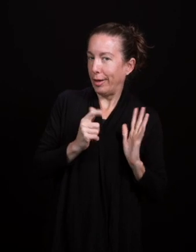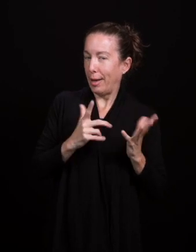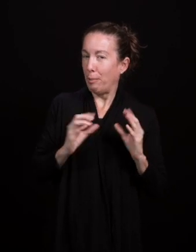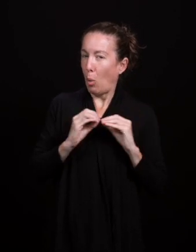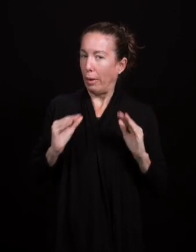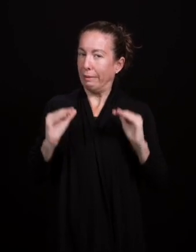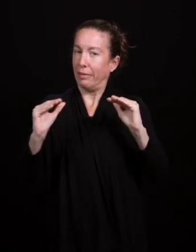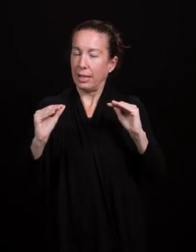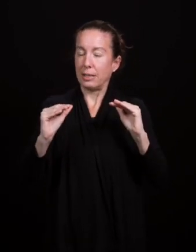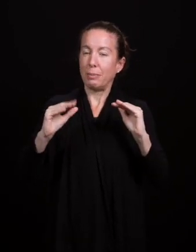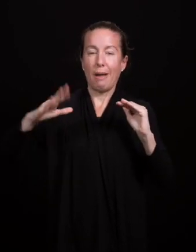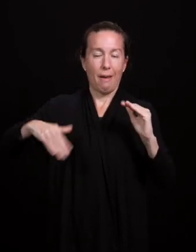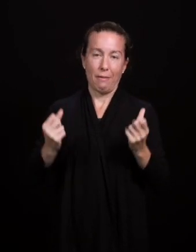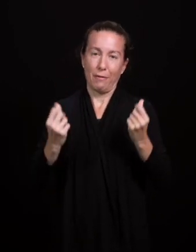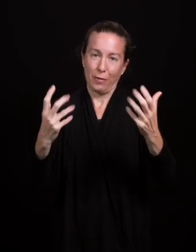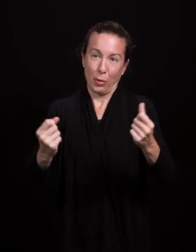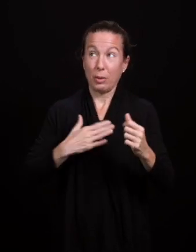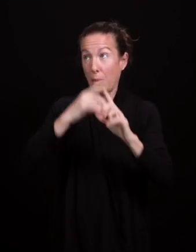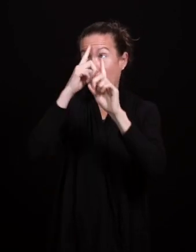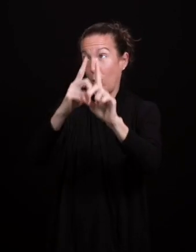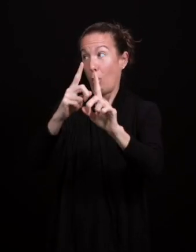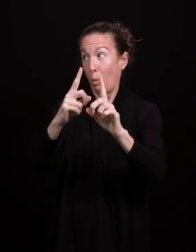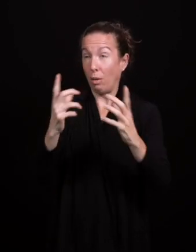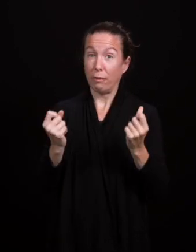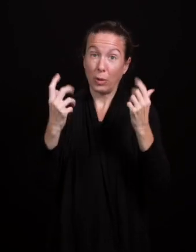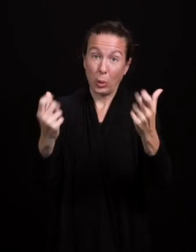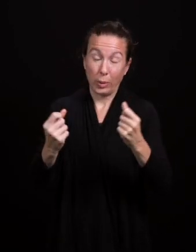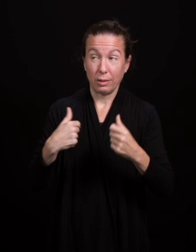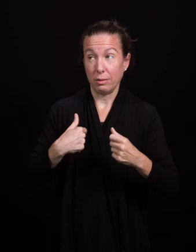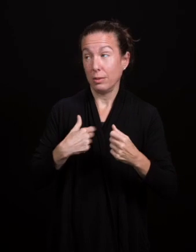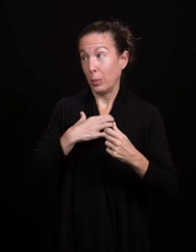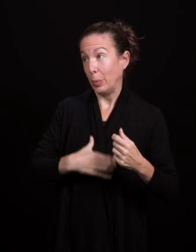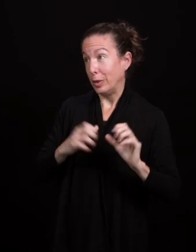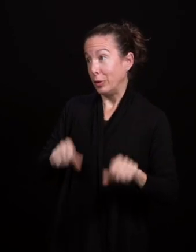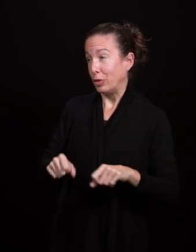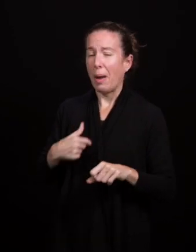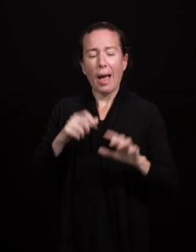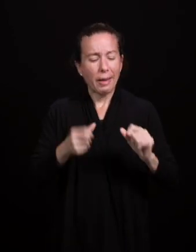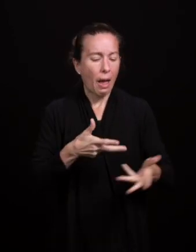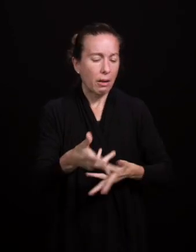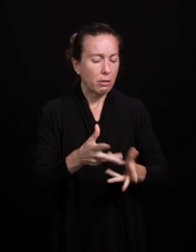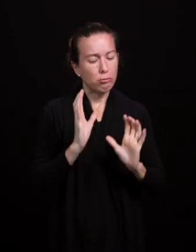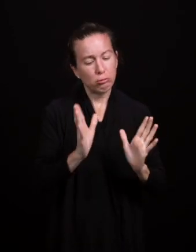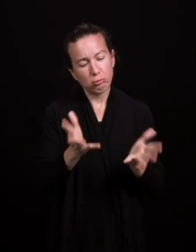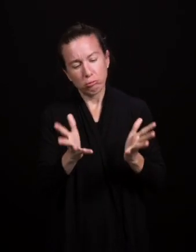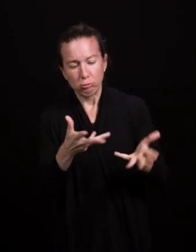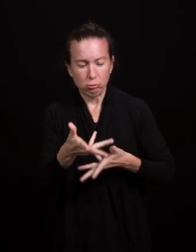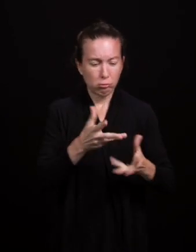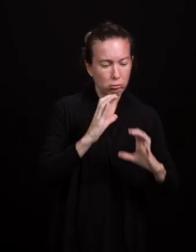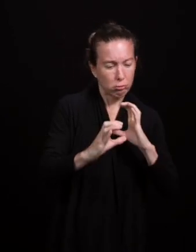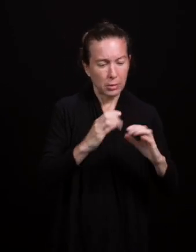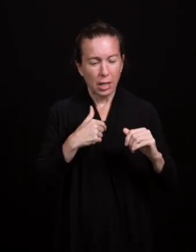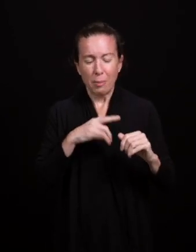quite fluent yet. I would love to be fluent, but I can have a conversation easily enough. And then if I don't understand a